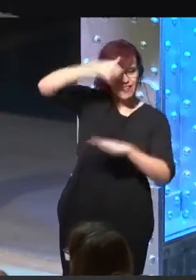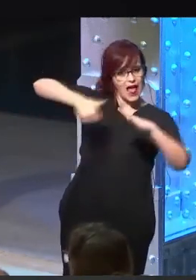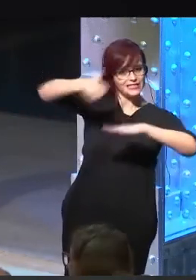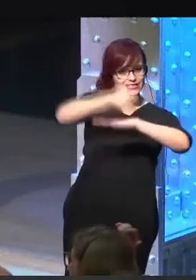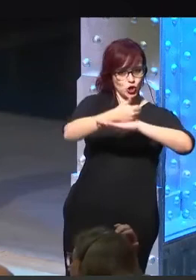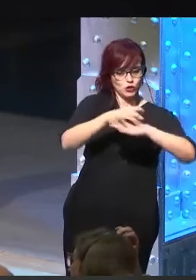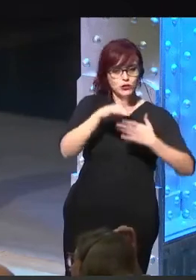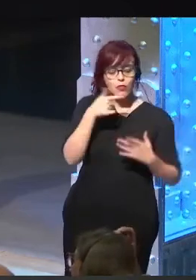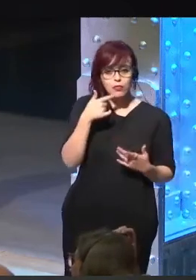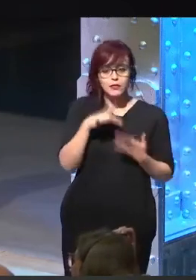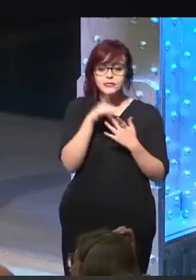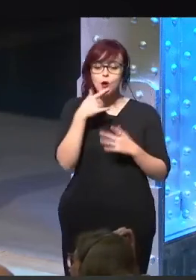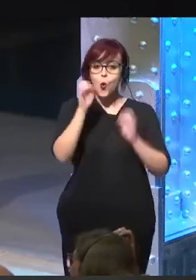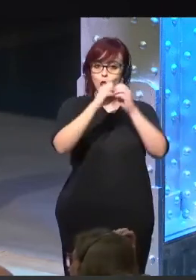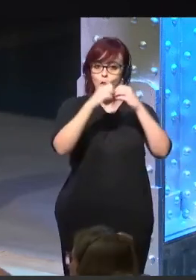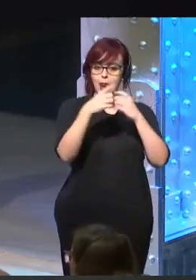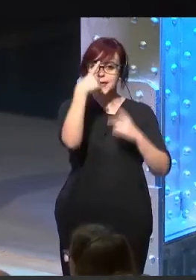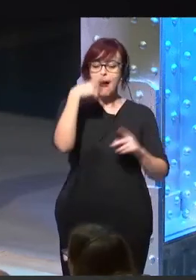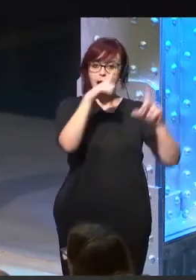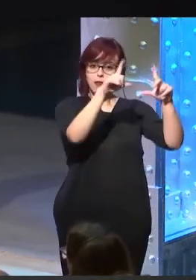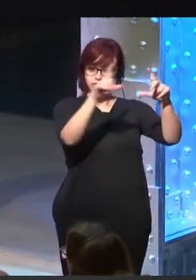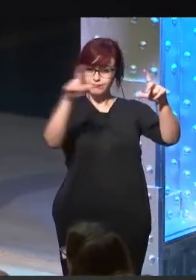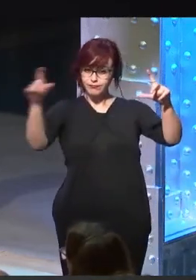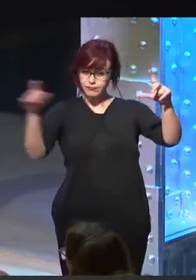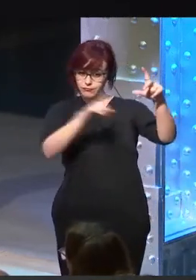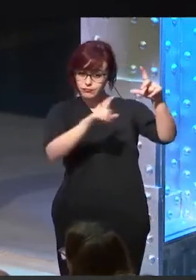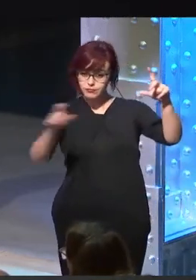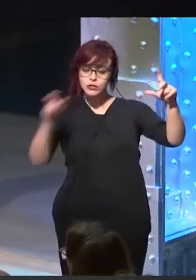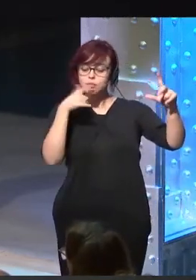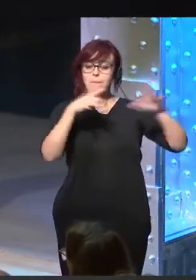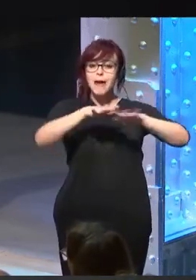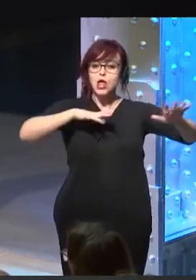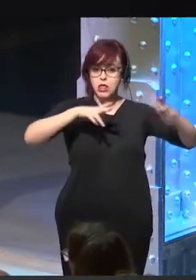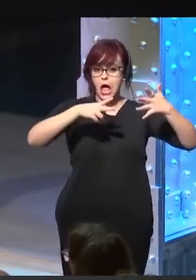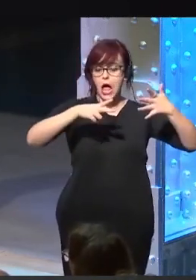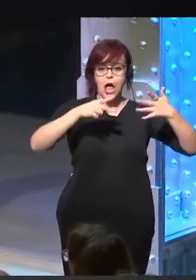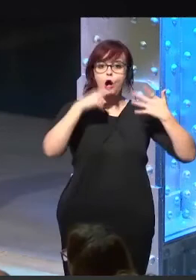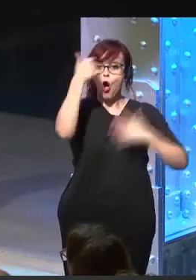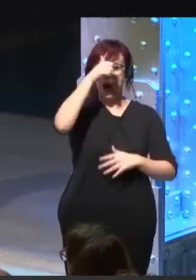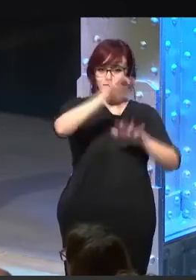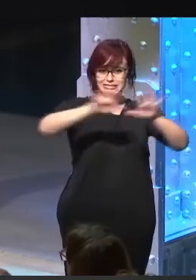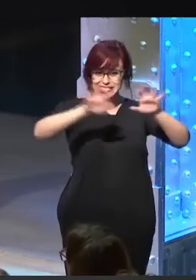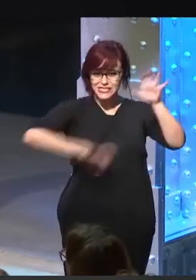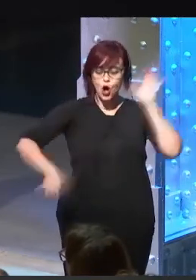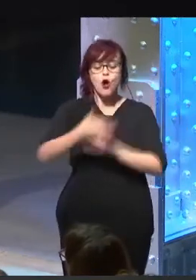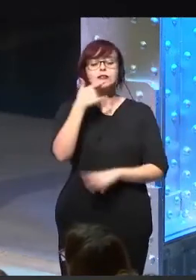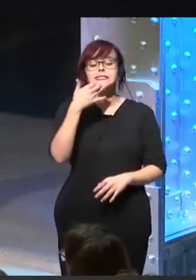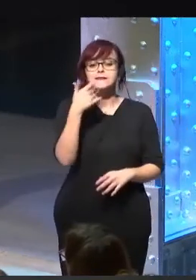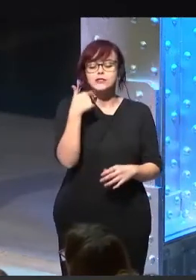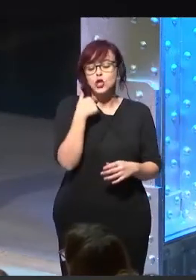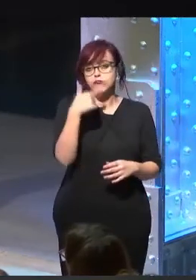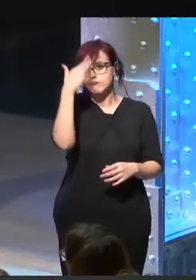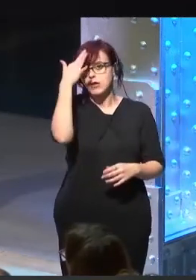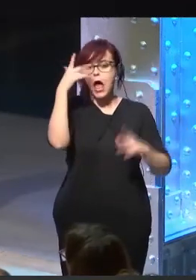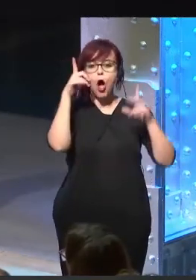what I thought was, look, actually, even I don't, if I close my eyes and I